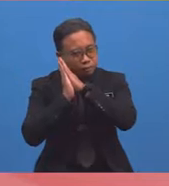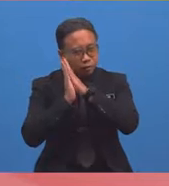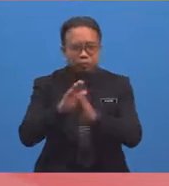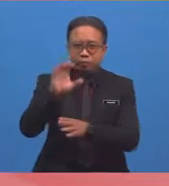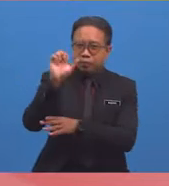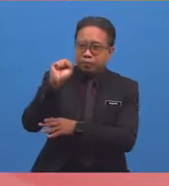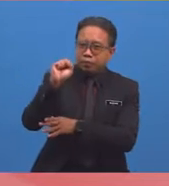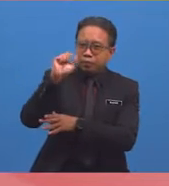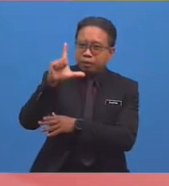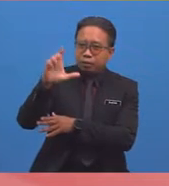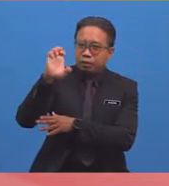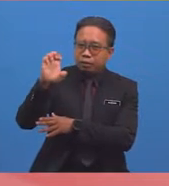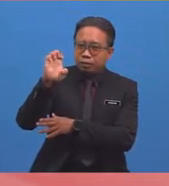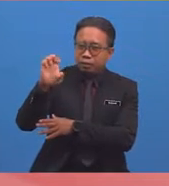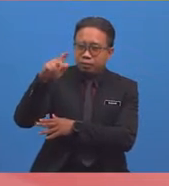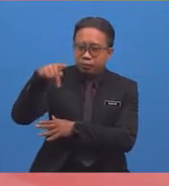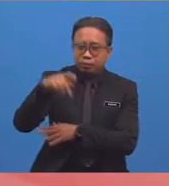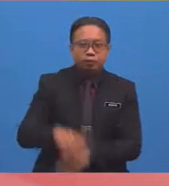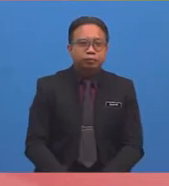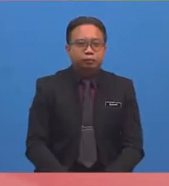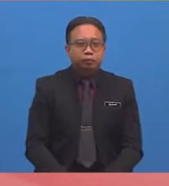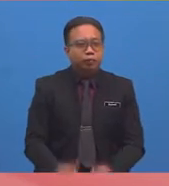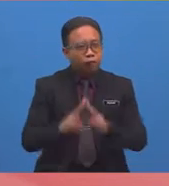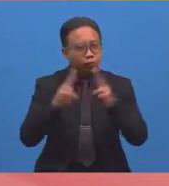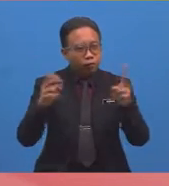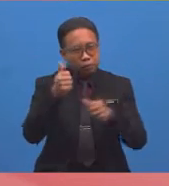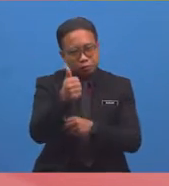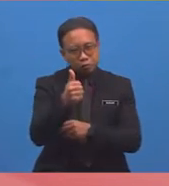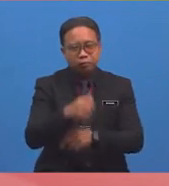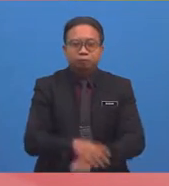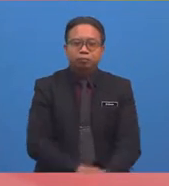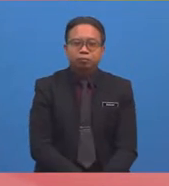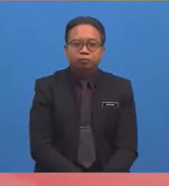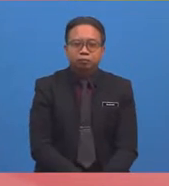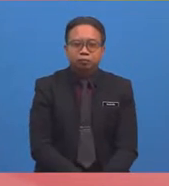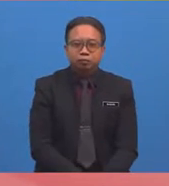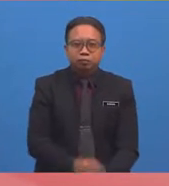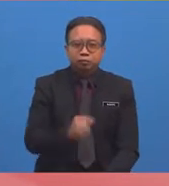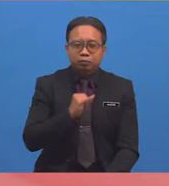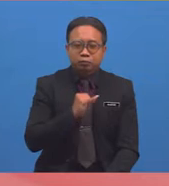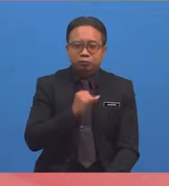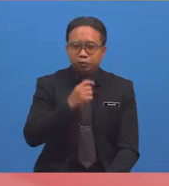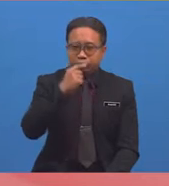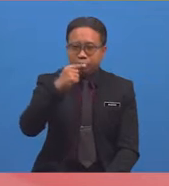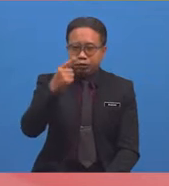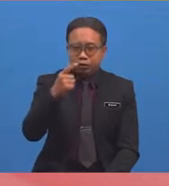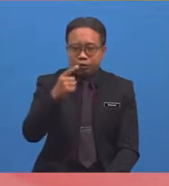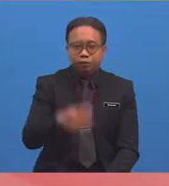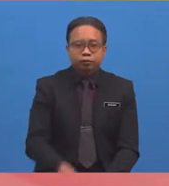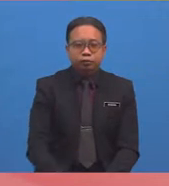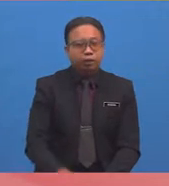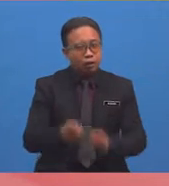Sleep. Sleep. That was a very good job, Gram Whiz. So good. She hopped, she sang,